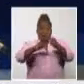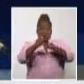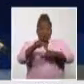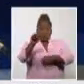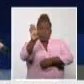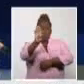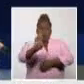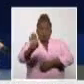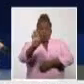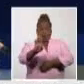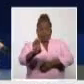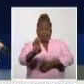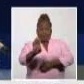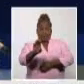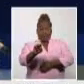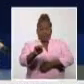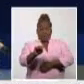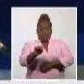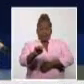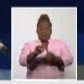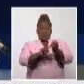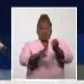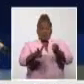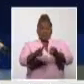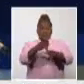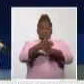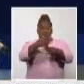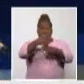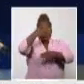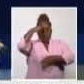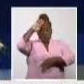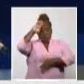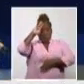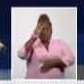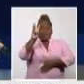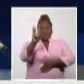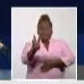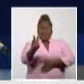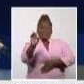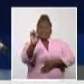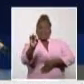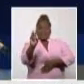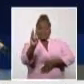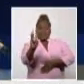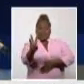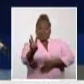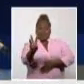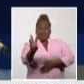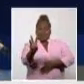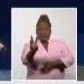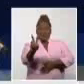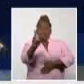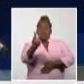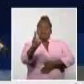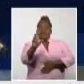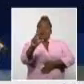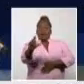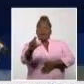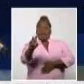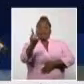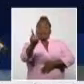Genetic Engineering and Biotechnology Center 211, at the Laboratory of the Molecular Biology